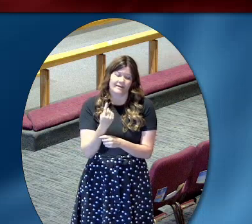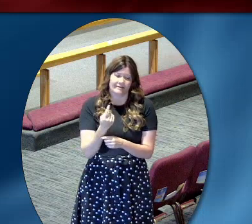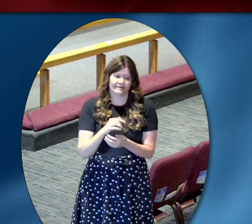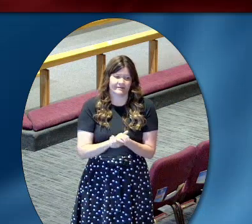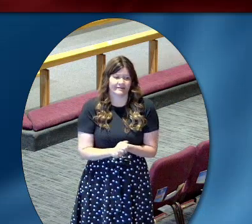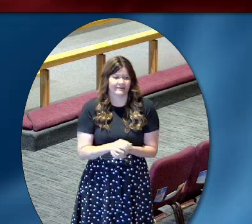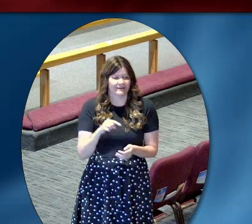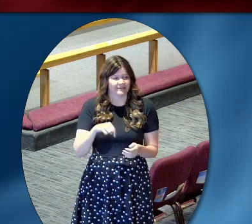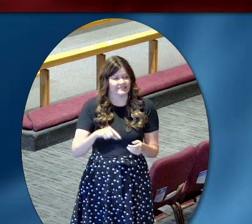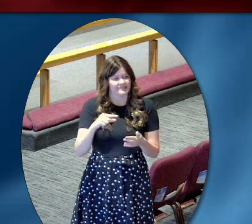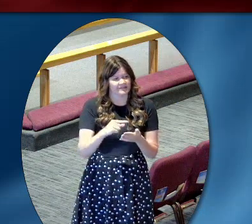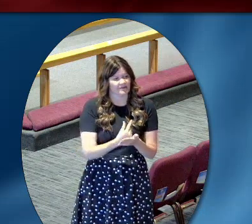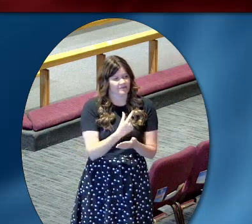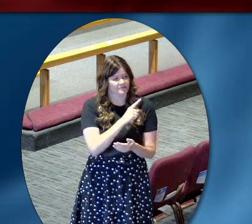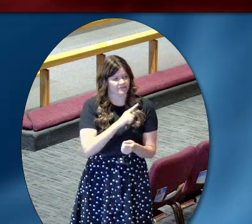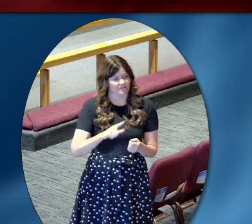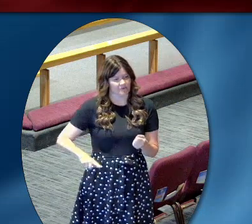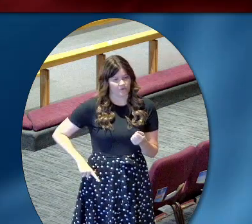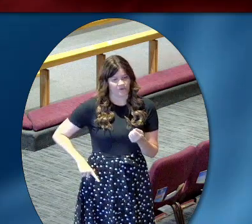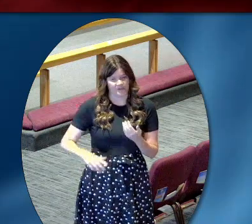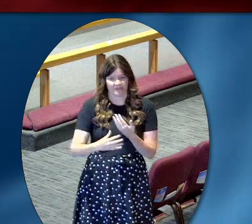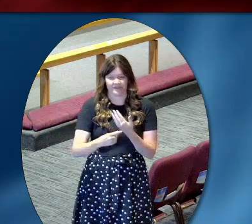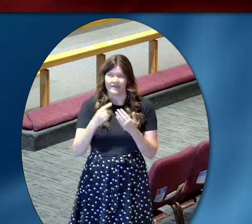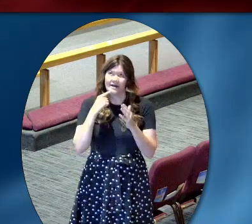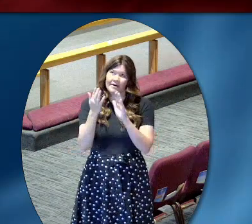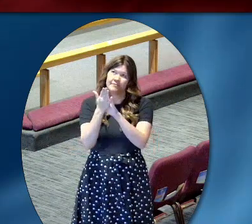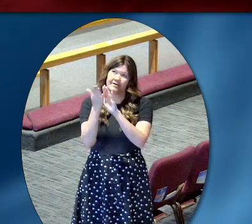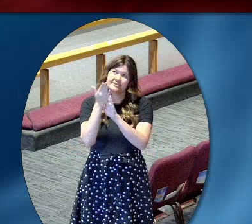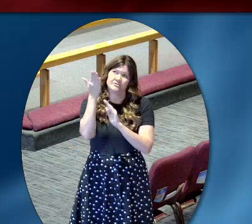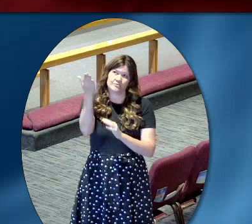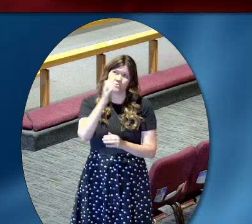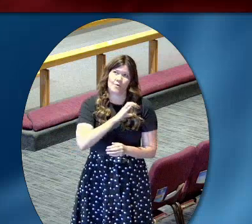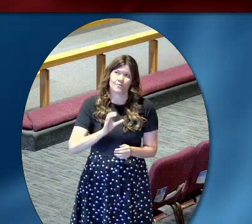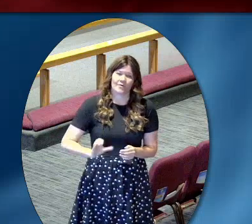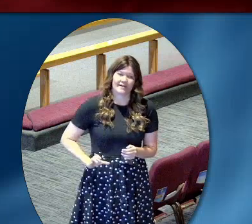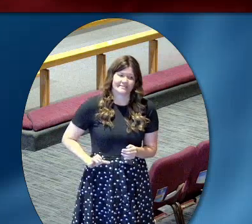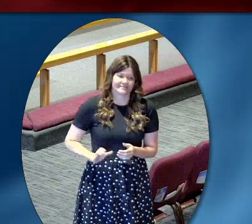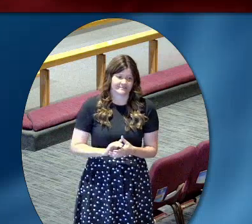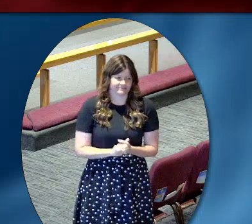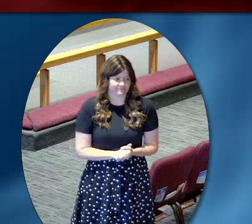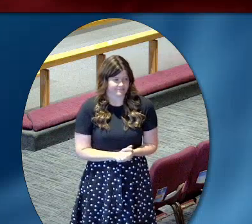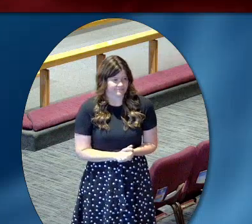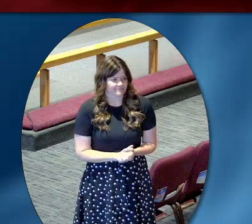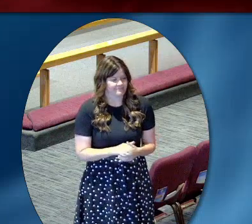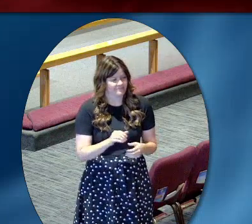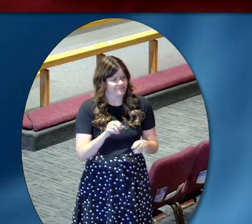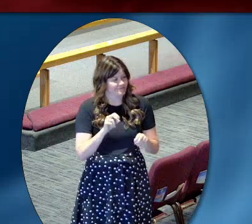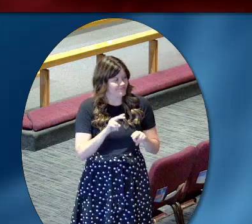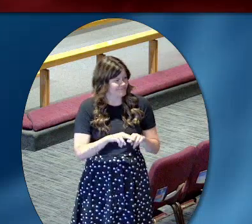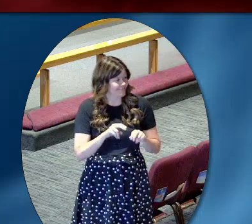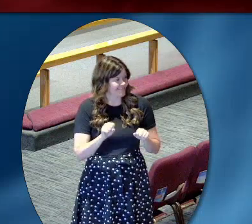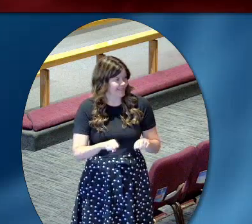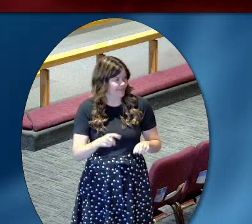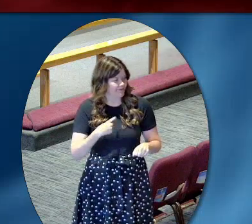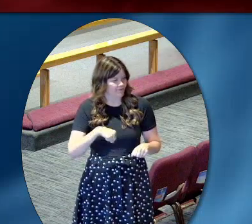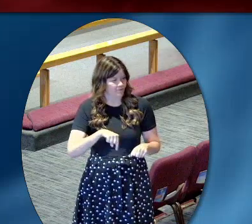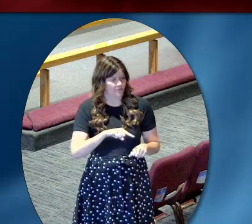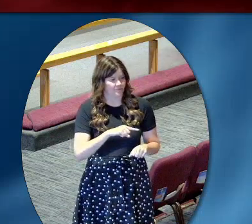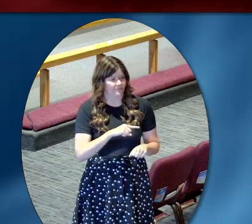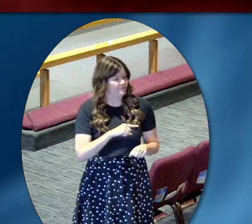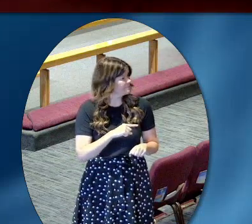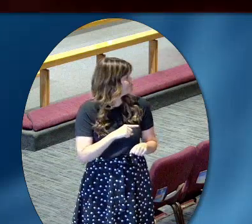is the gospel of the Lord. Praise to you, O Christ. The congregation, please be seated.